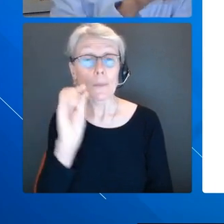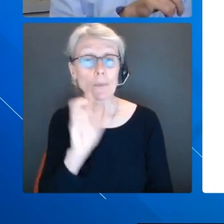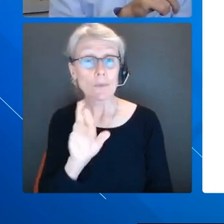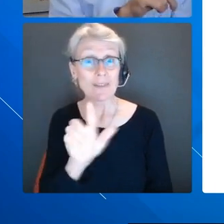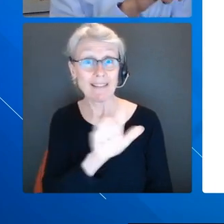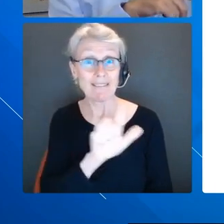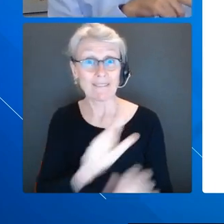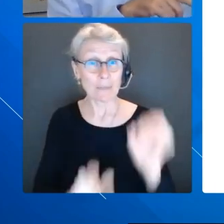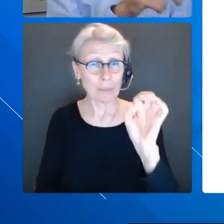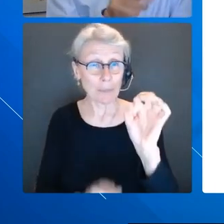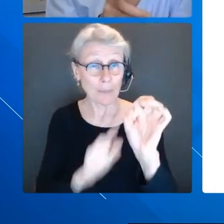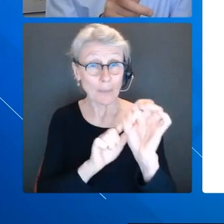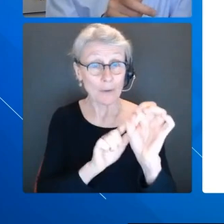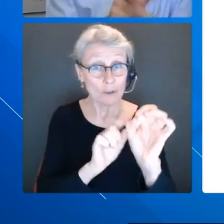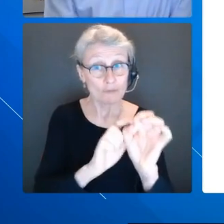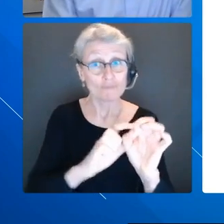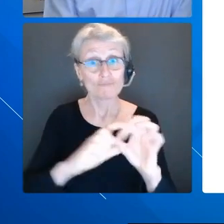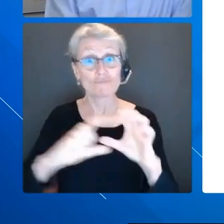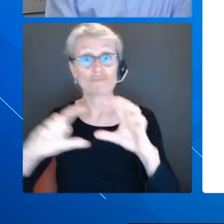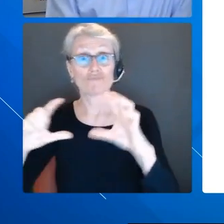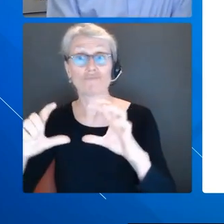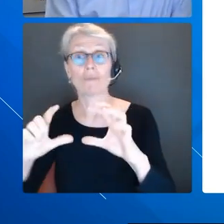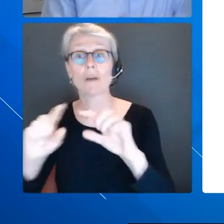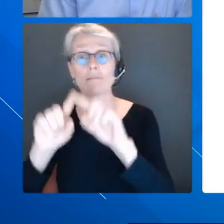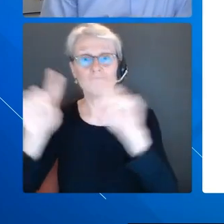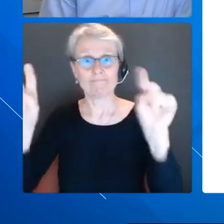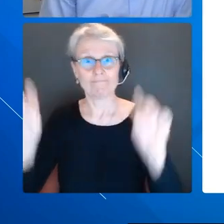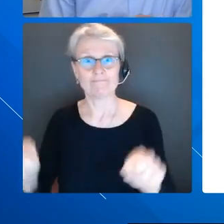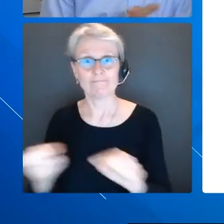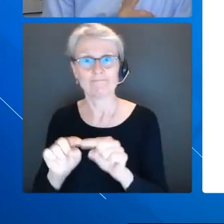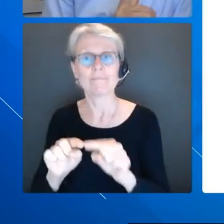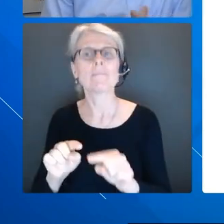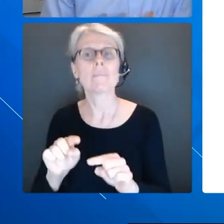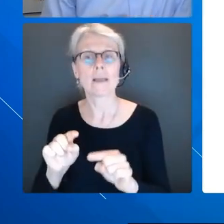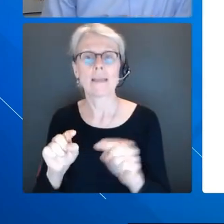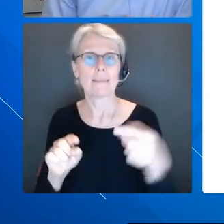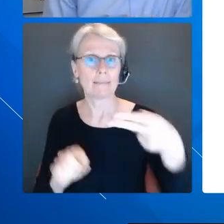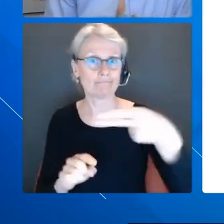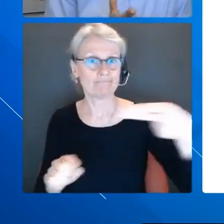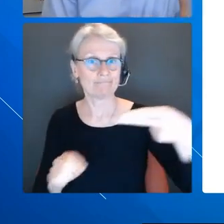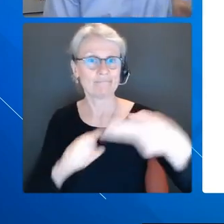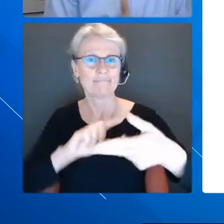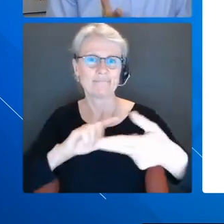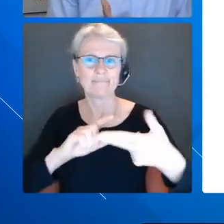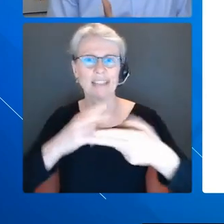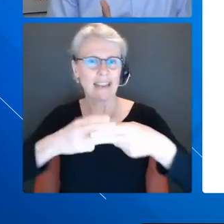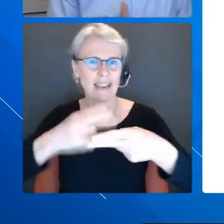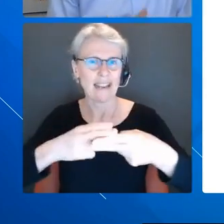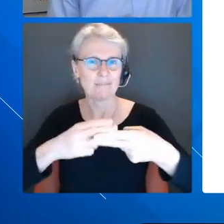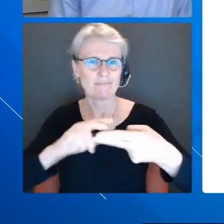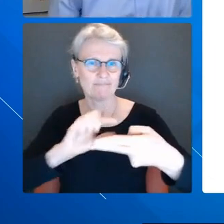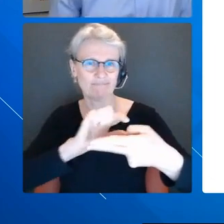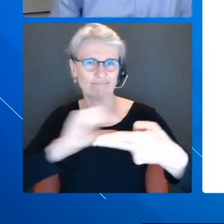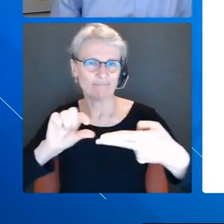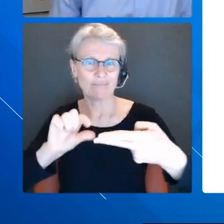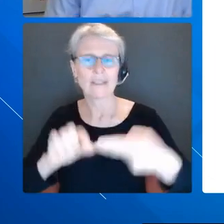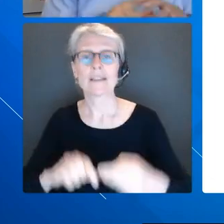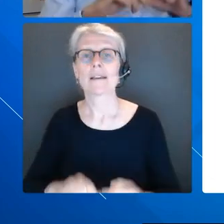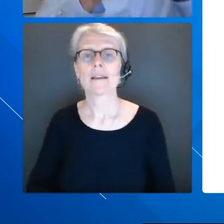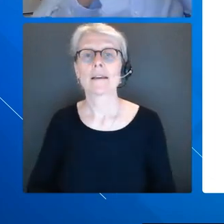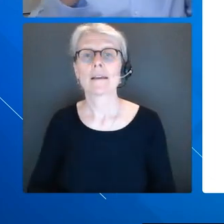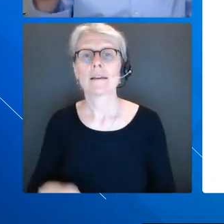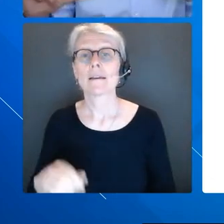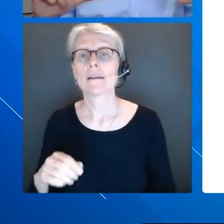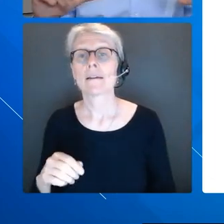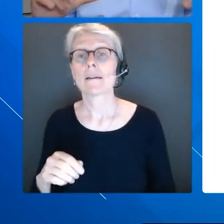form control with a combination of form control and the label. I will mention explicit labels. So using ID and for are natively